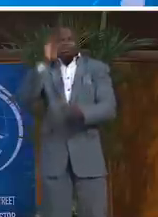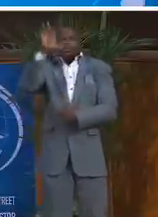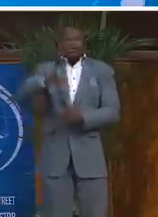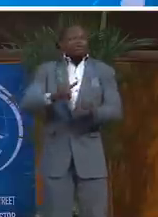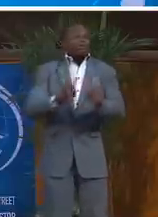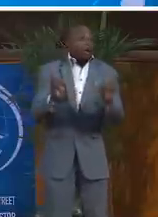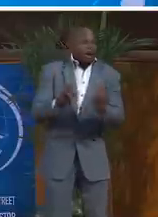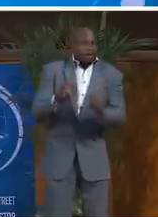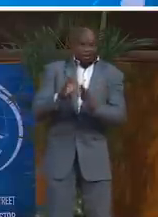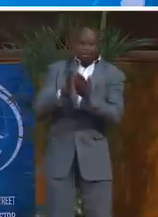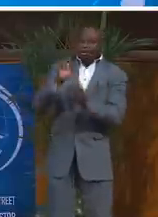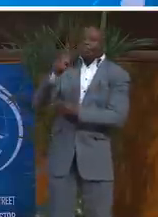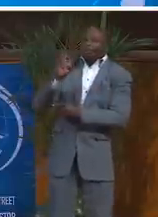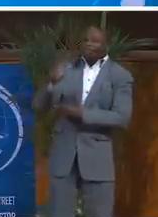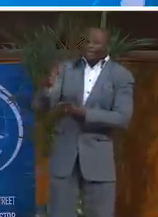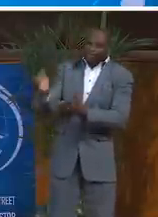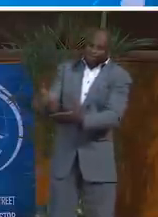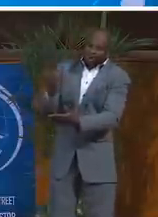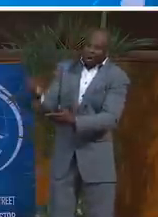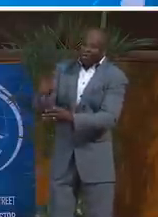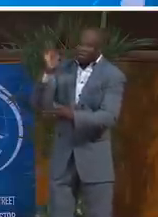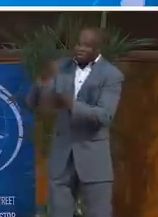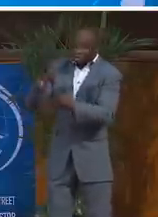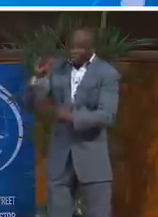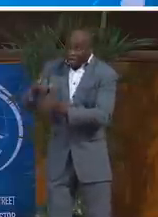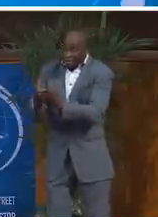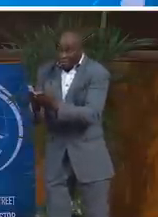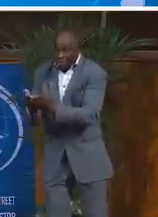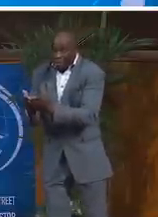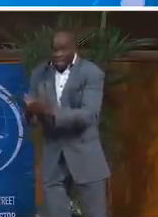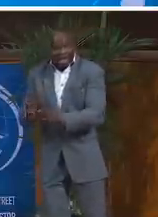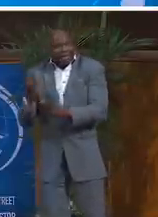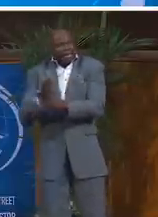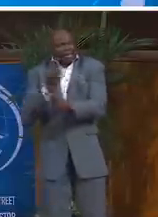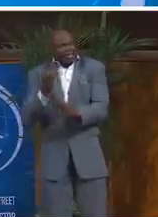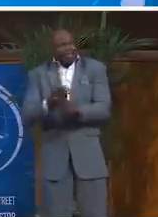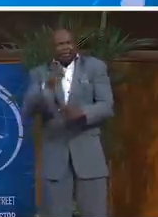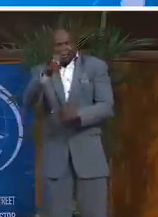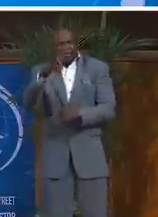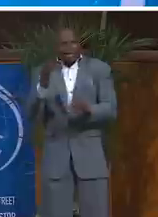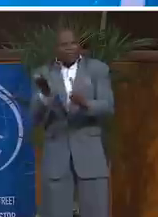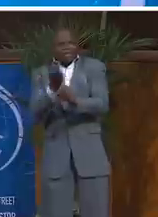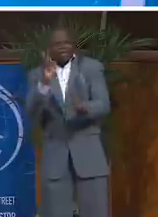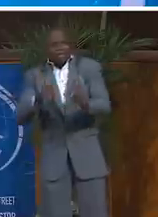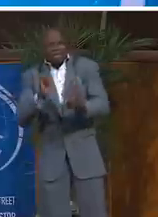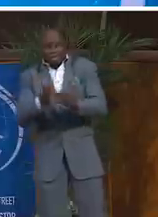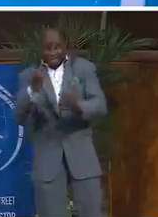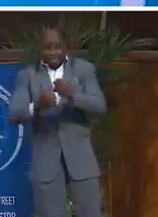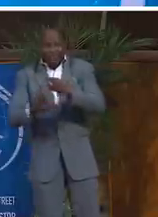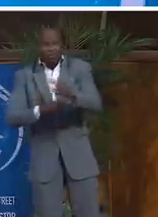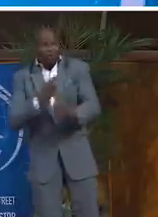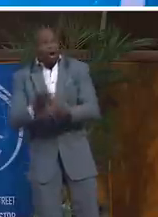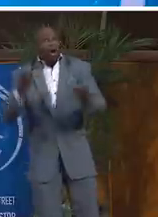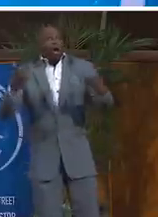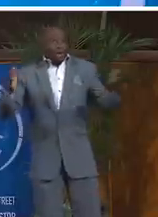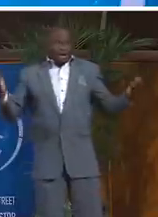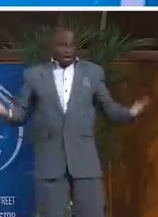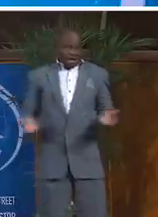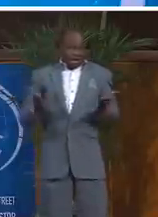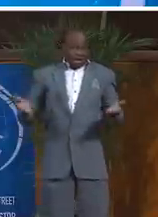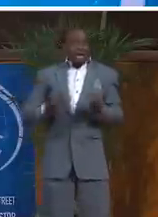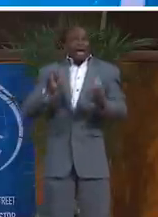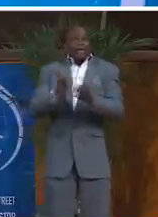book of Revelation. That he had used this book to convince people that the end of the world had come and they